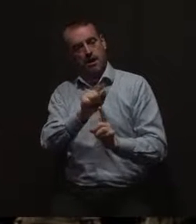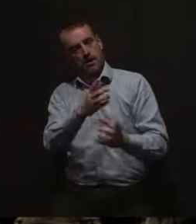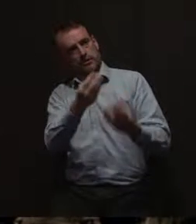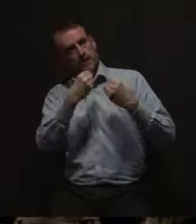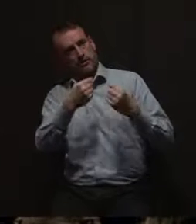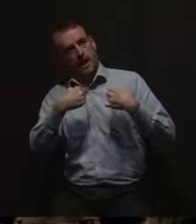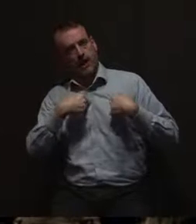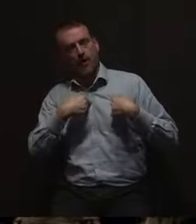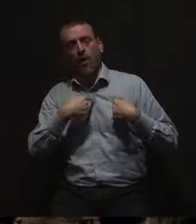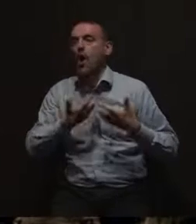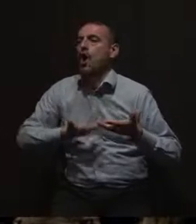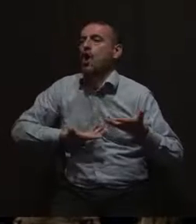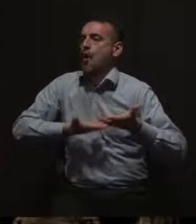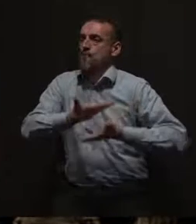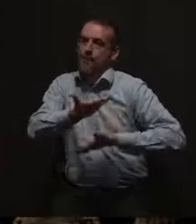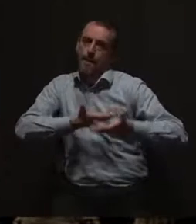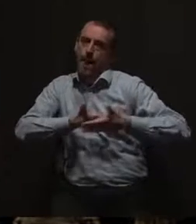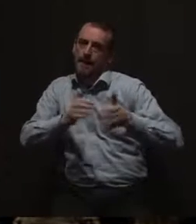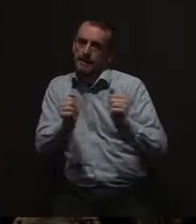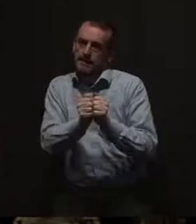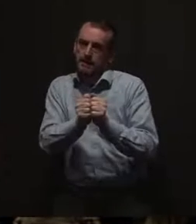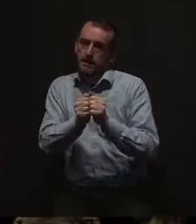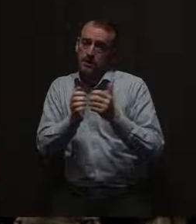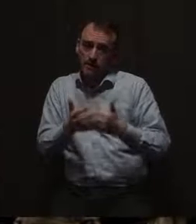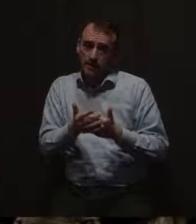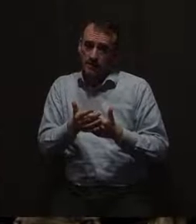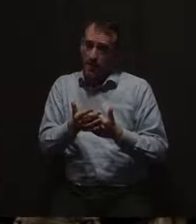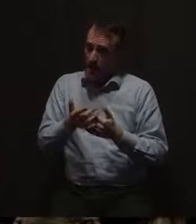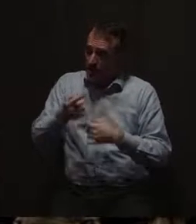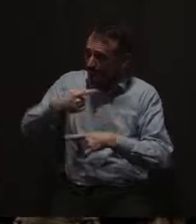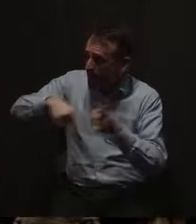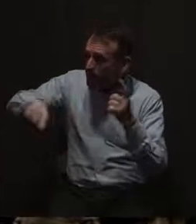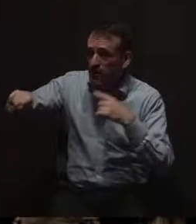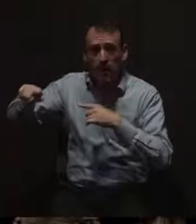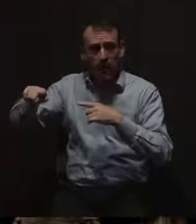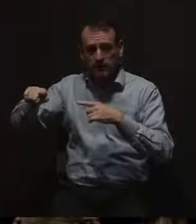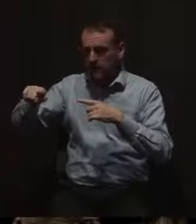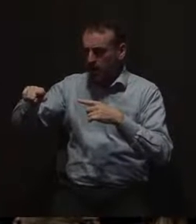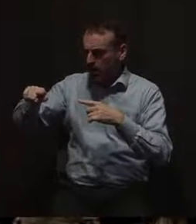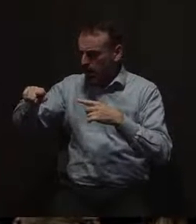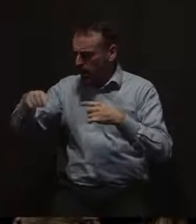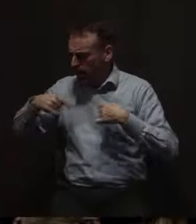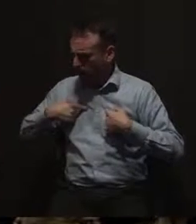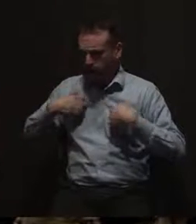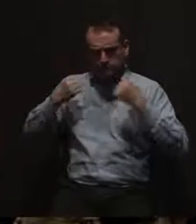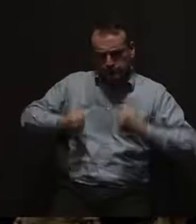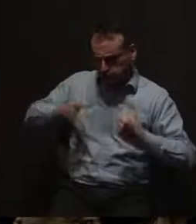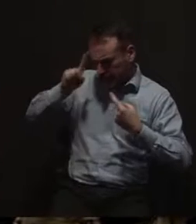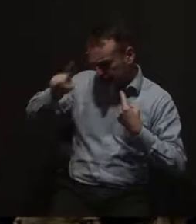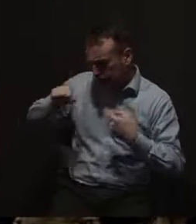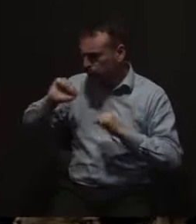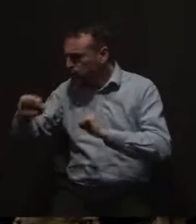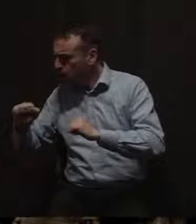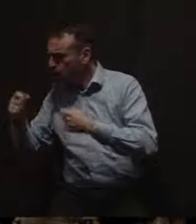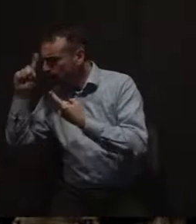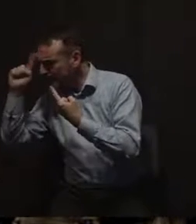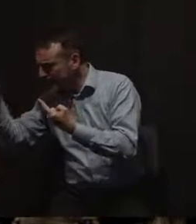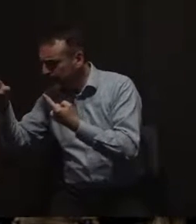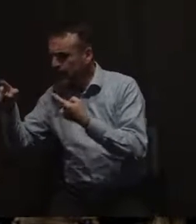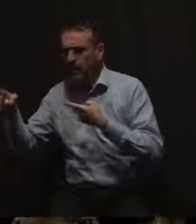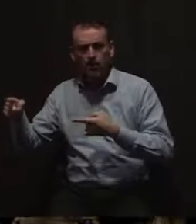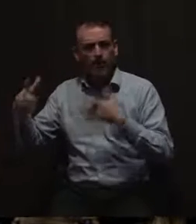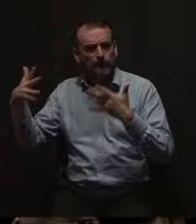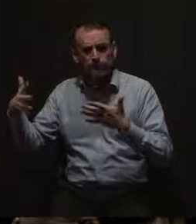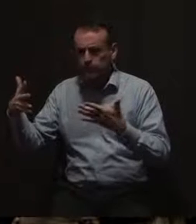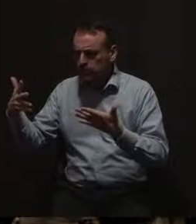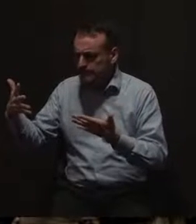we live in a culture of compromise. So our idea is so everybody gives something up and then we meet in the middle. And what I'm talking about is a culture of consent, where